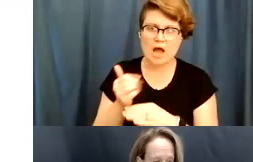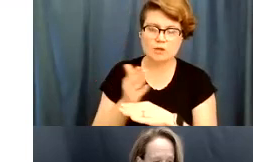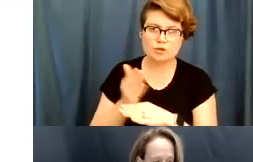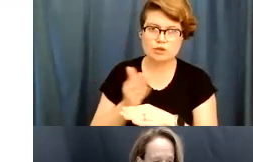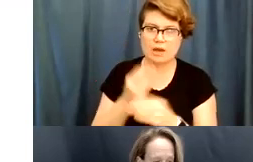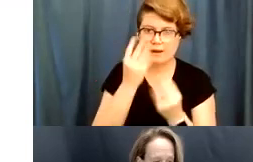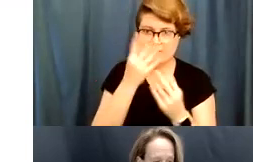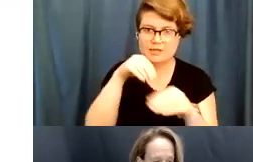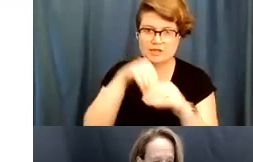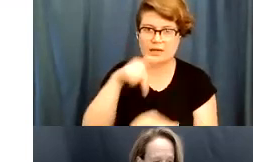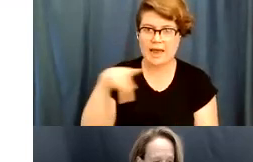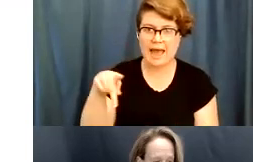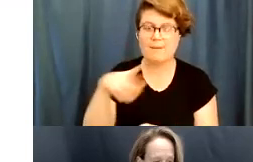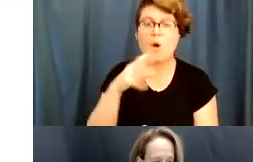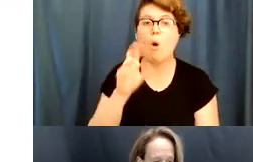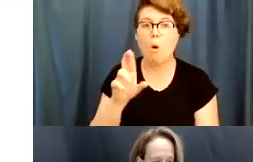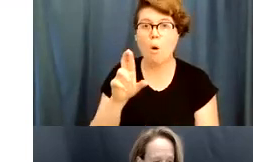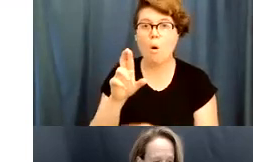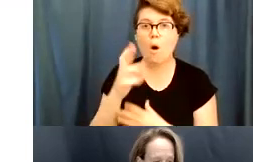but also in places where